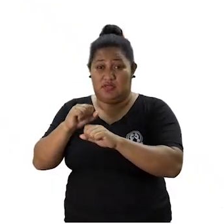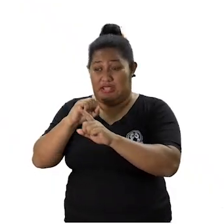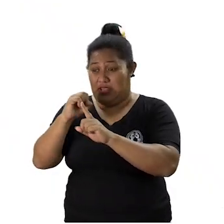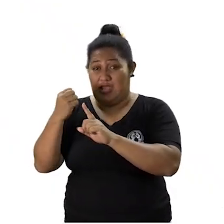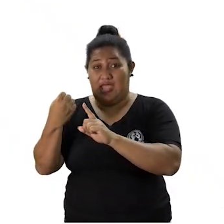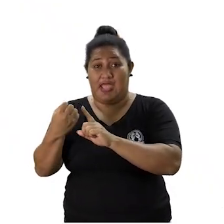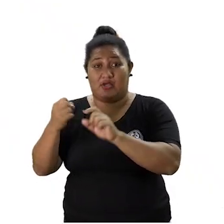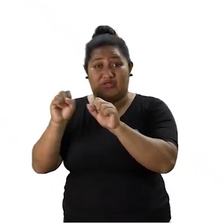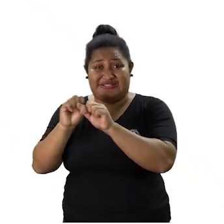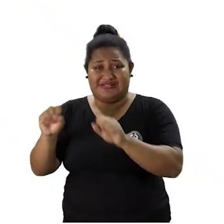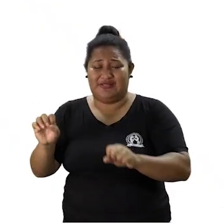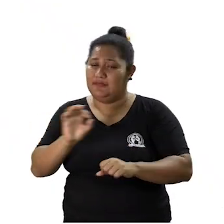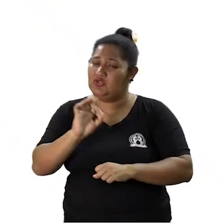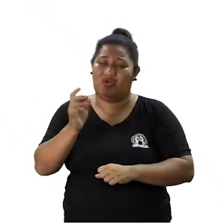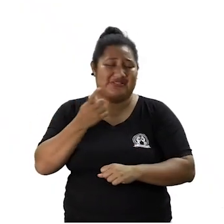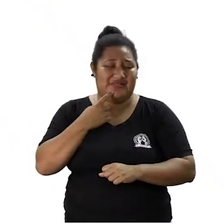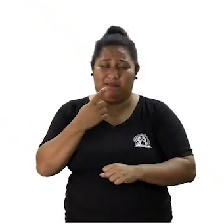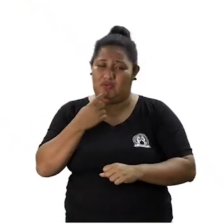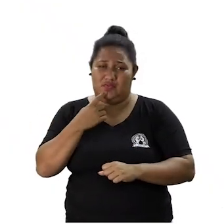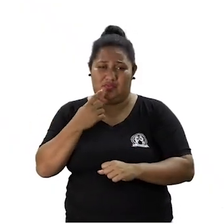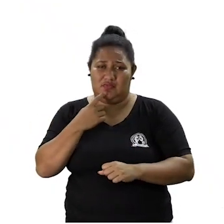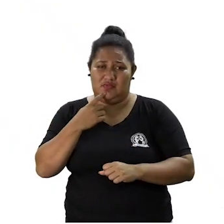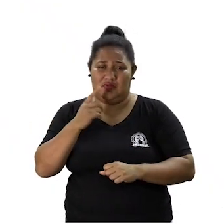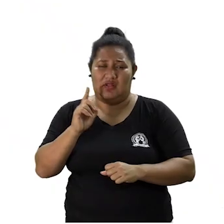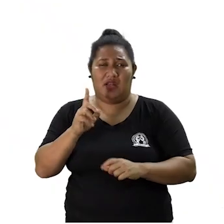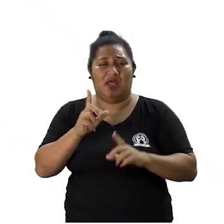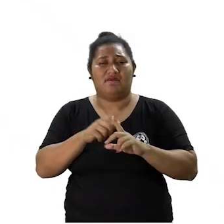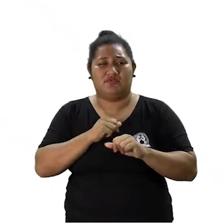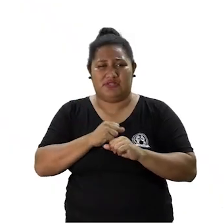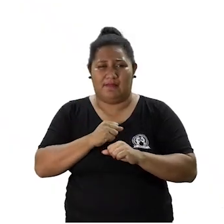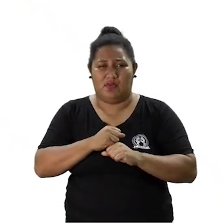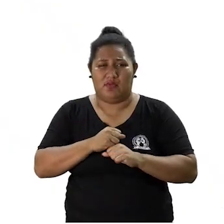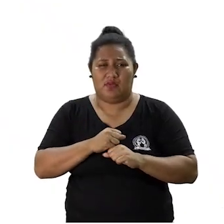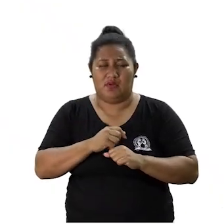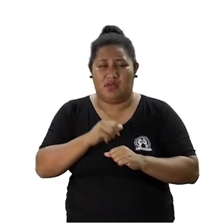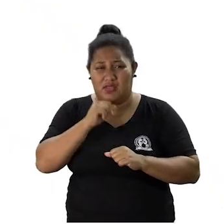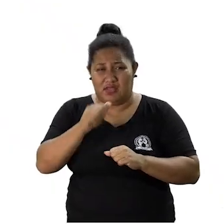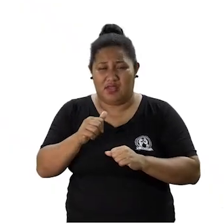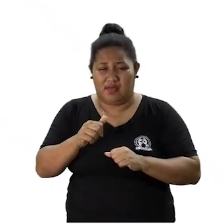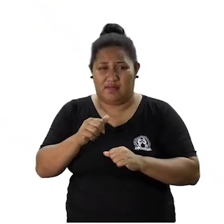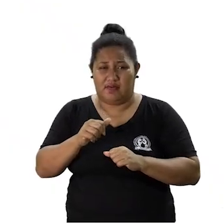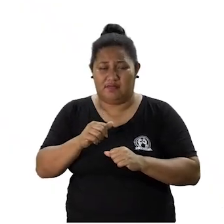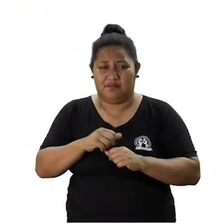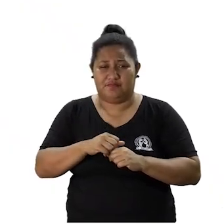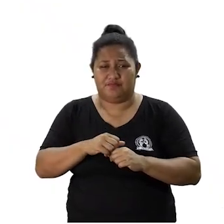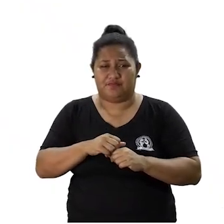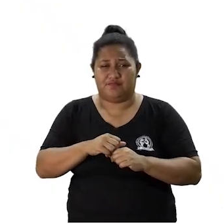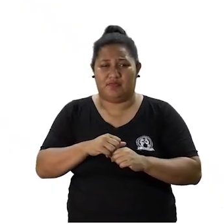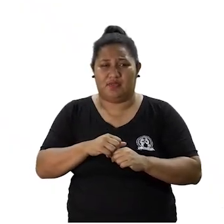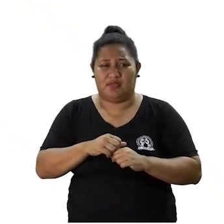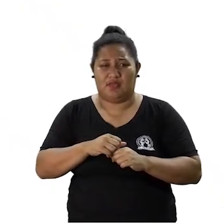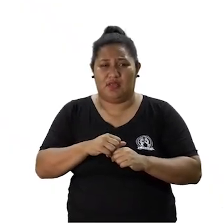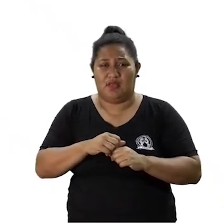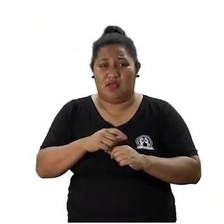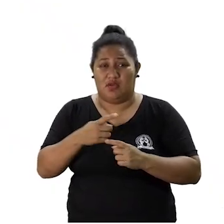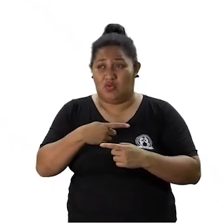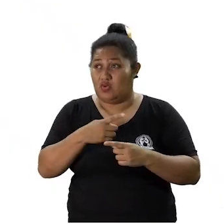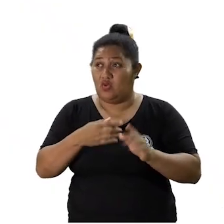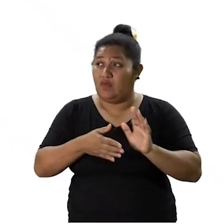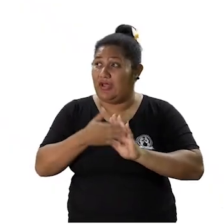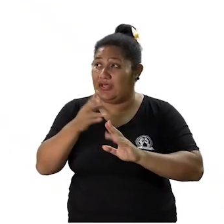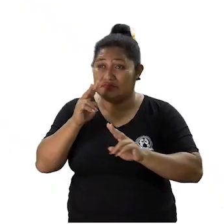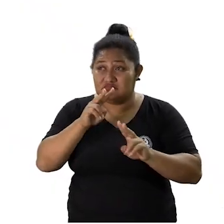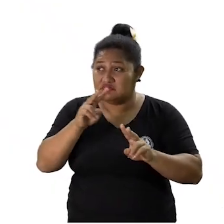it's not as simple as you think. Peo whate te inga, alusa tau mai moanga I le